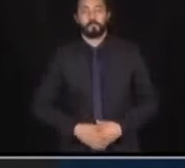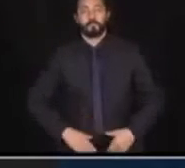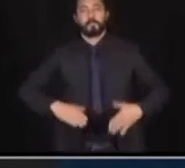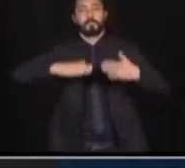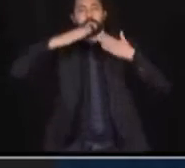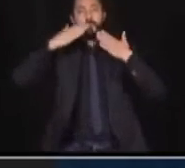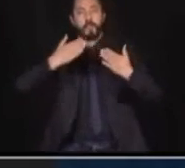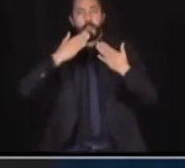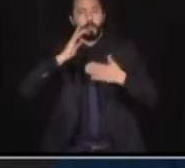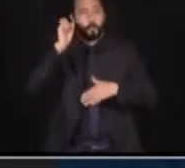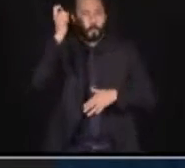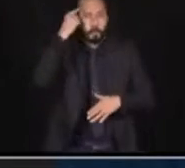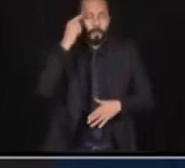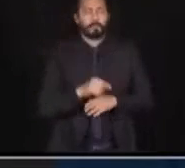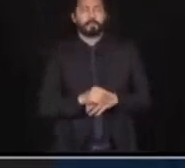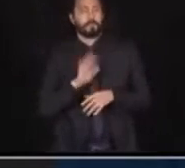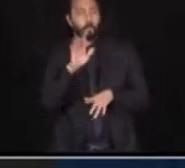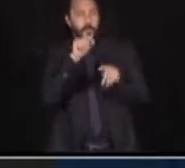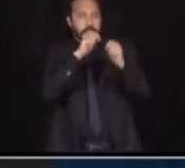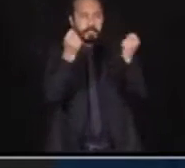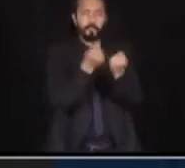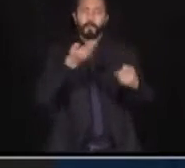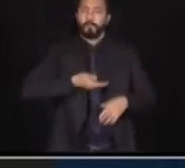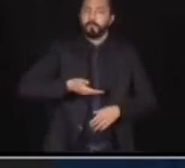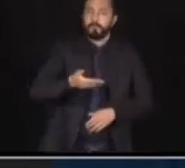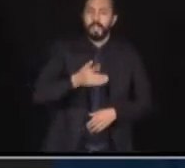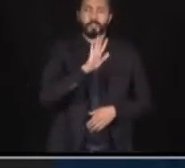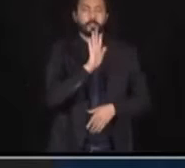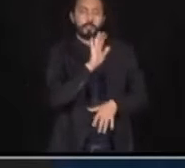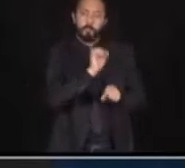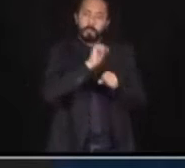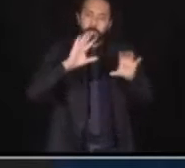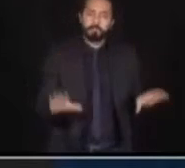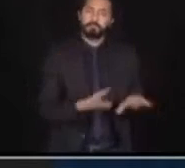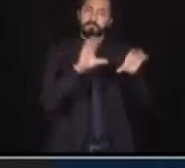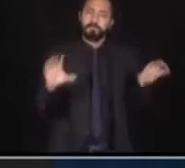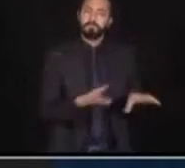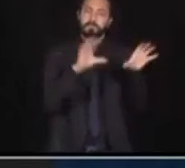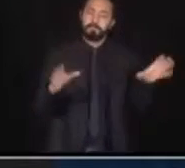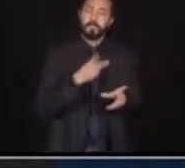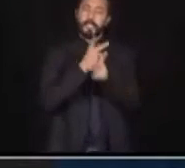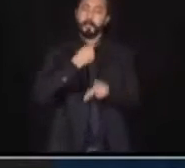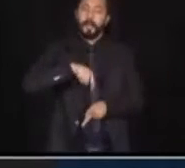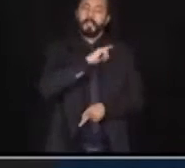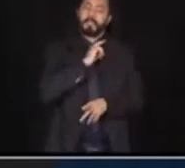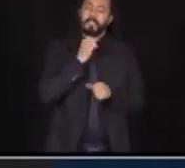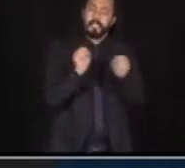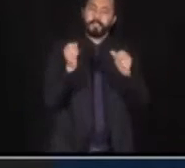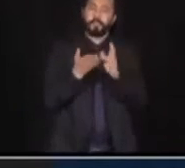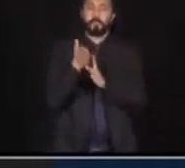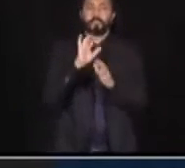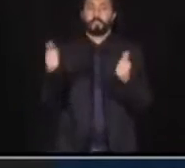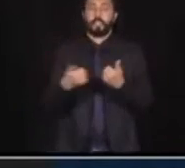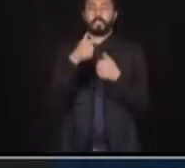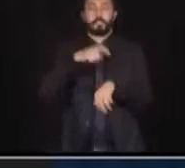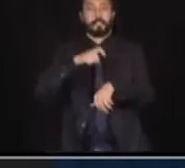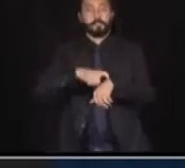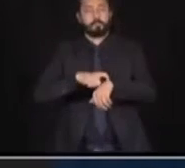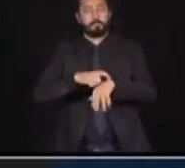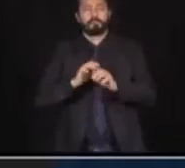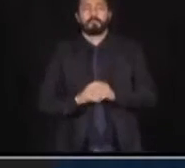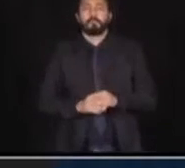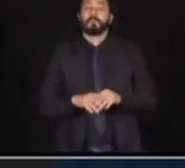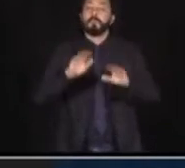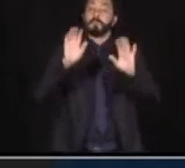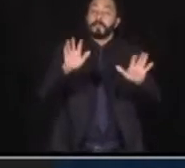Thank you to the Premier and his team for having me and all the work that they've been doing to keep us safe during these challenging times. Remind